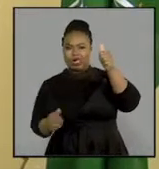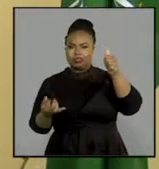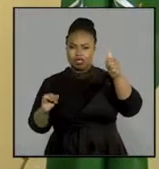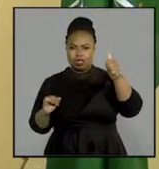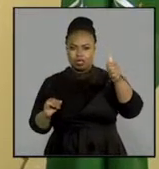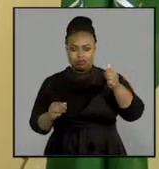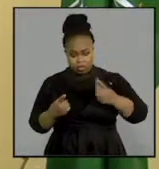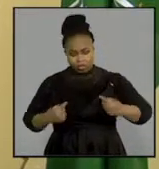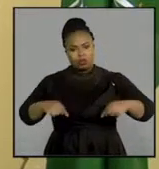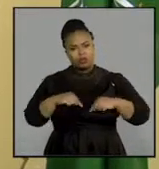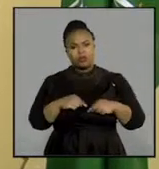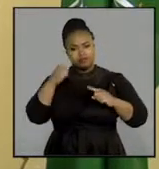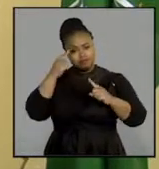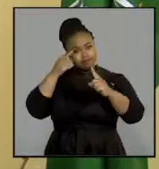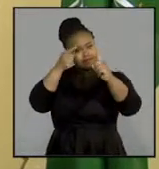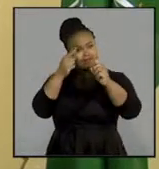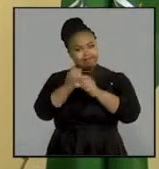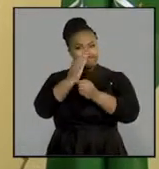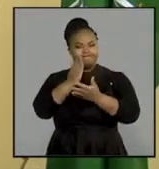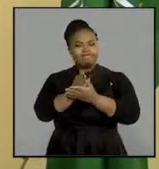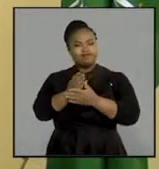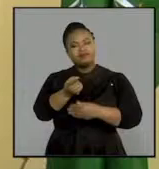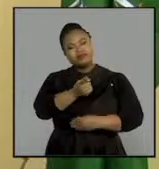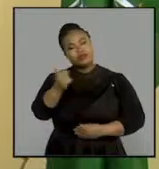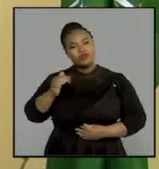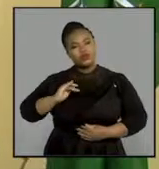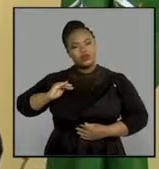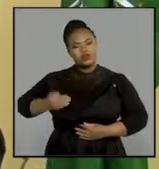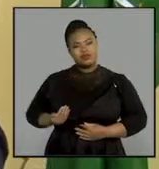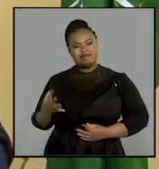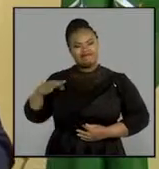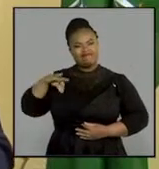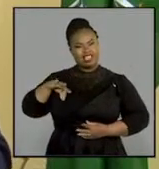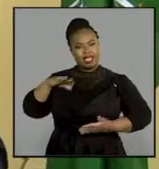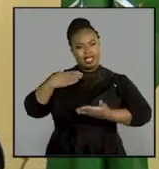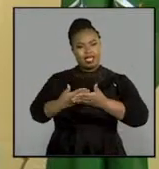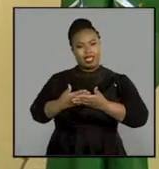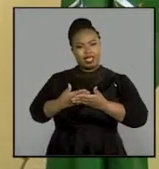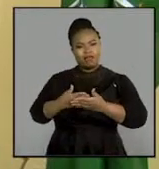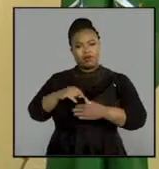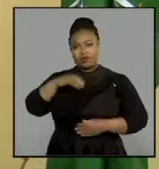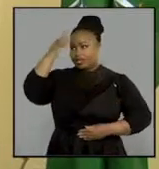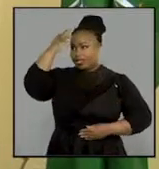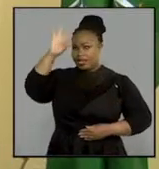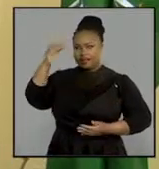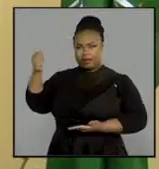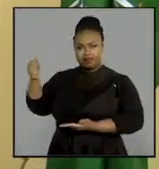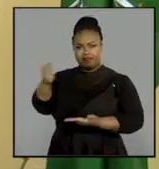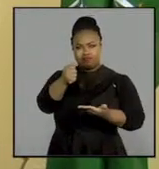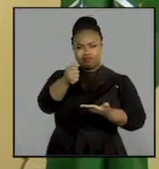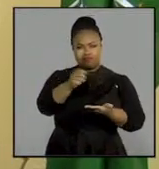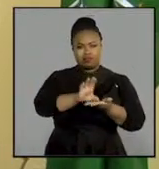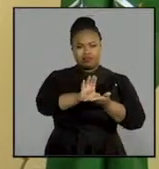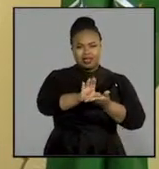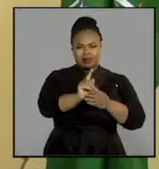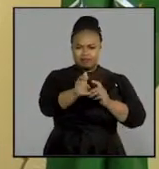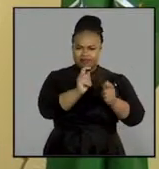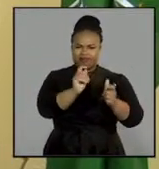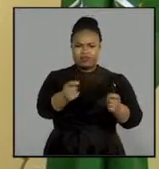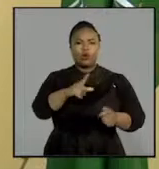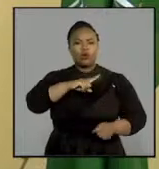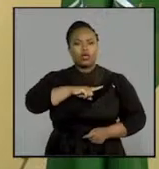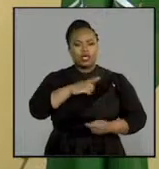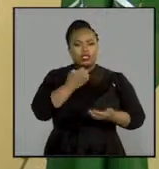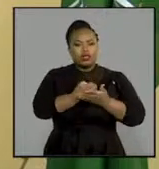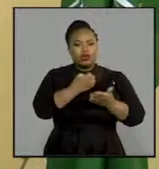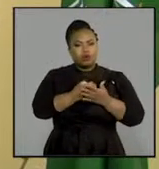that women benefit from the most recent relief measures and